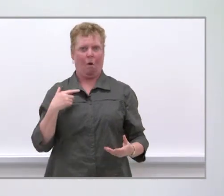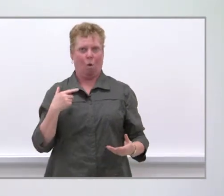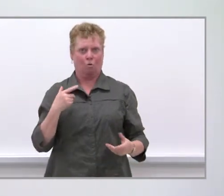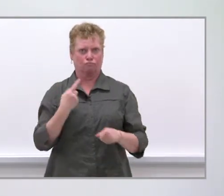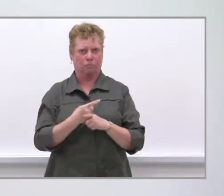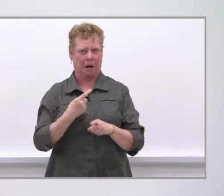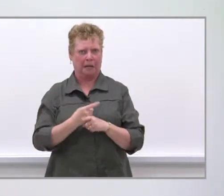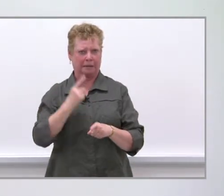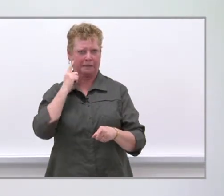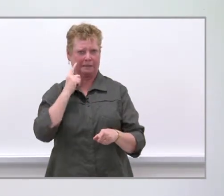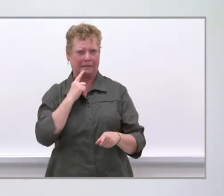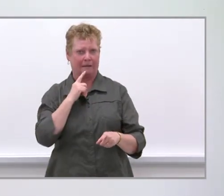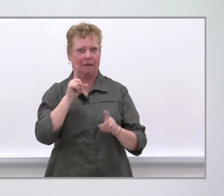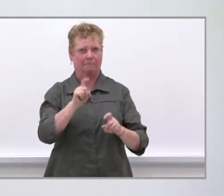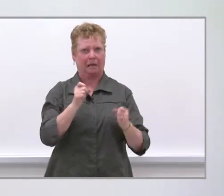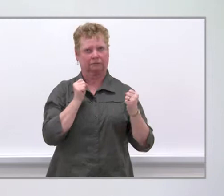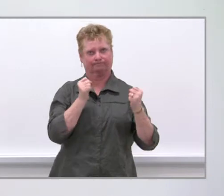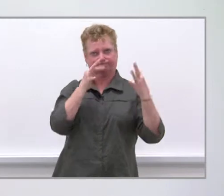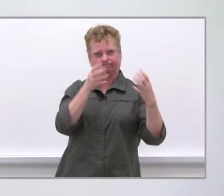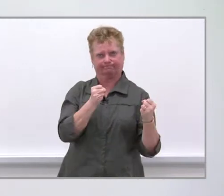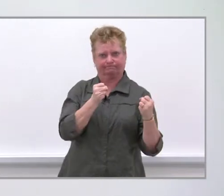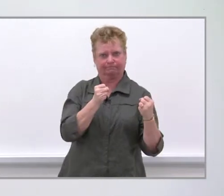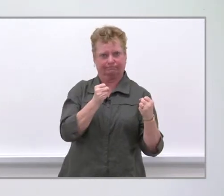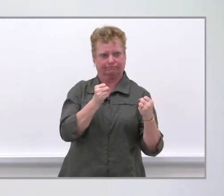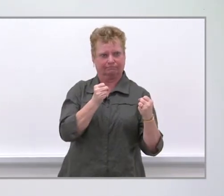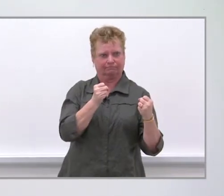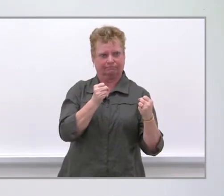that we do it in American Sign Language.